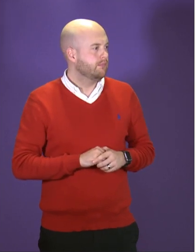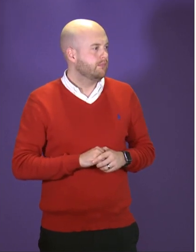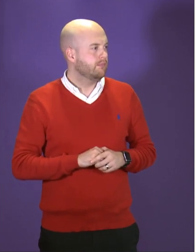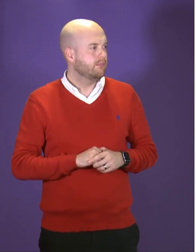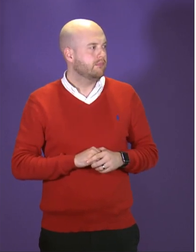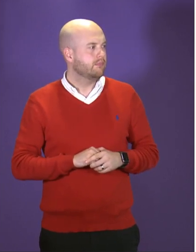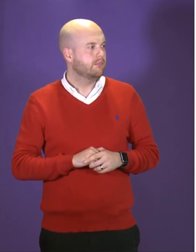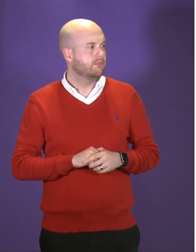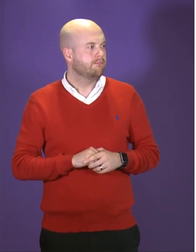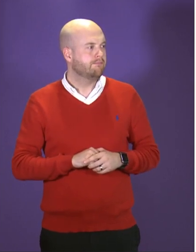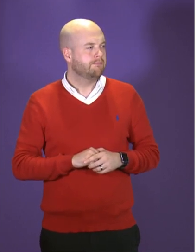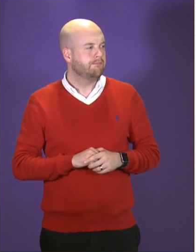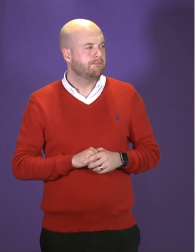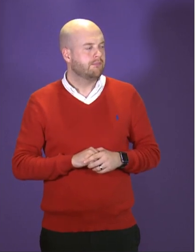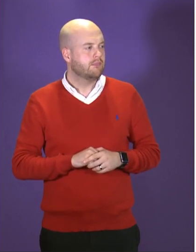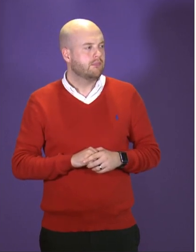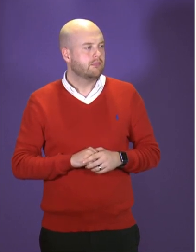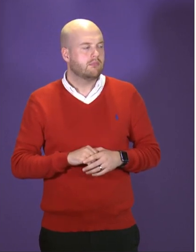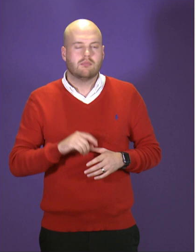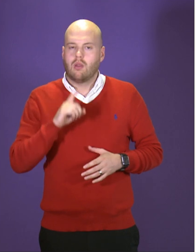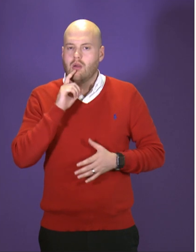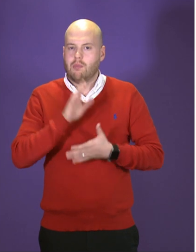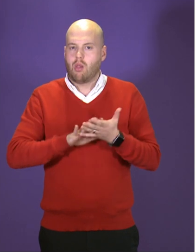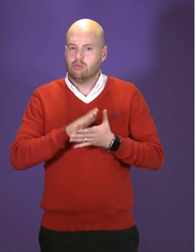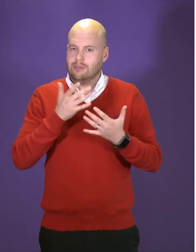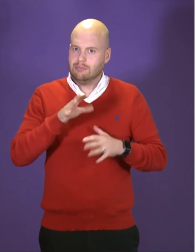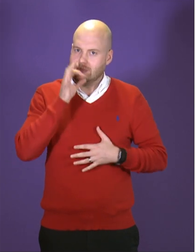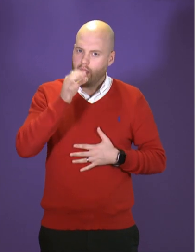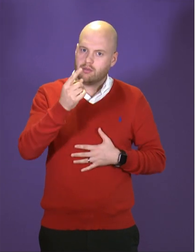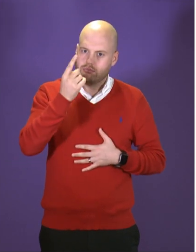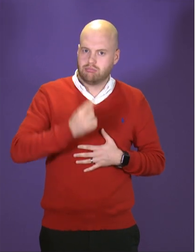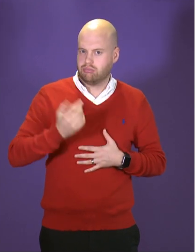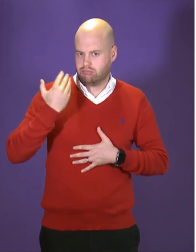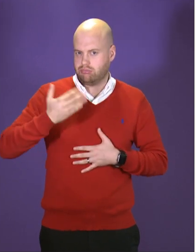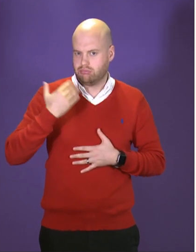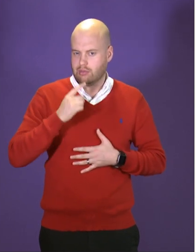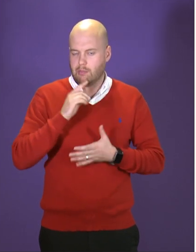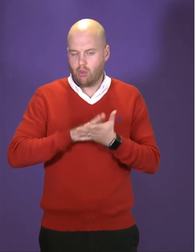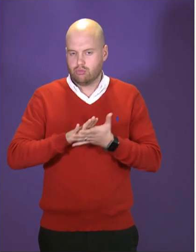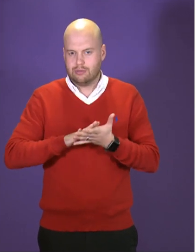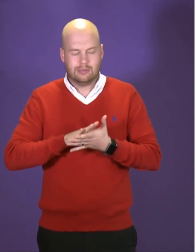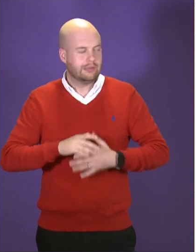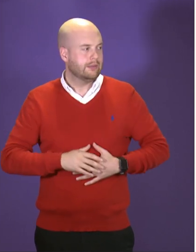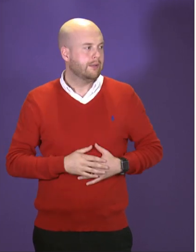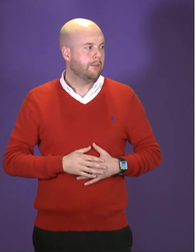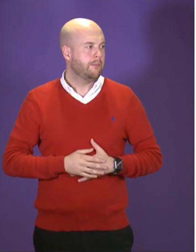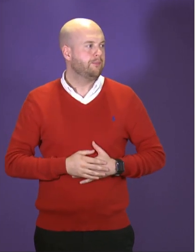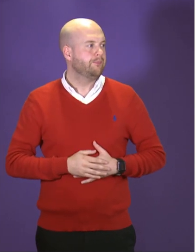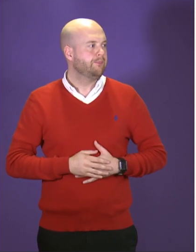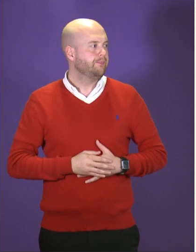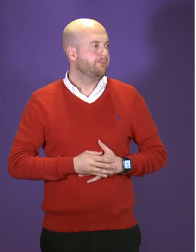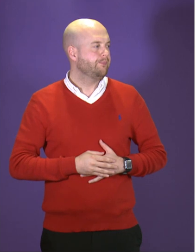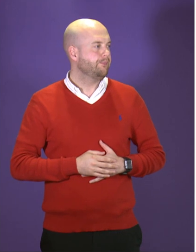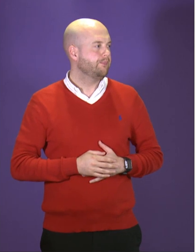calling you earlier. I'd like to ask the Minister for Culture for the Republic of Lithuania, Liana Rokyt-Jonsson.